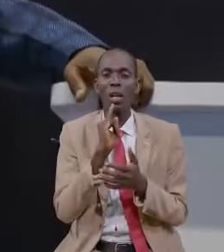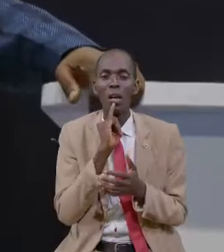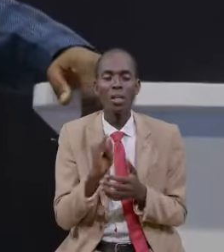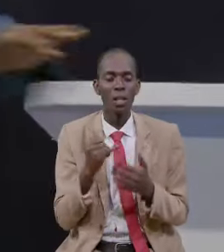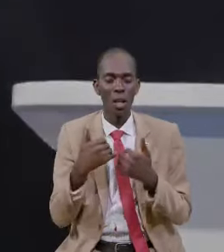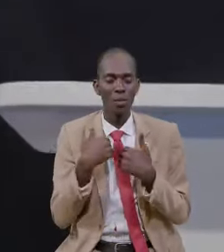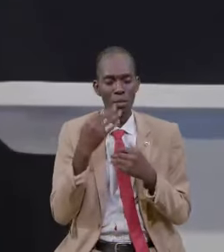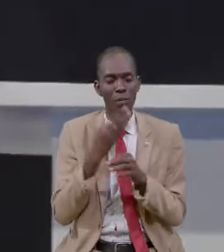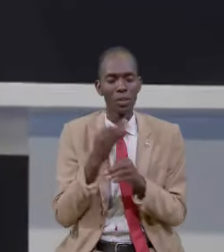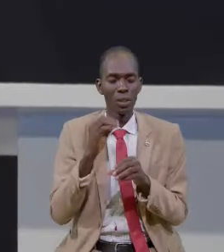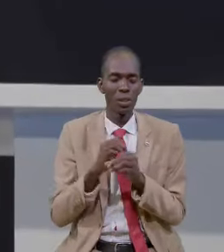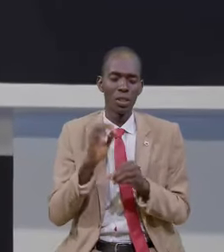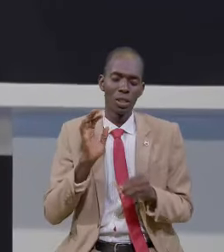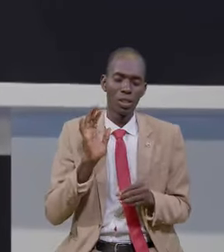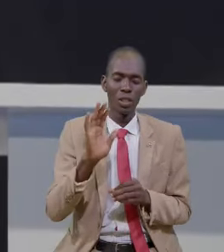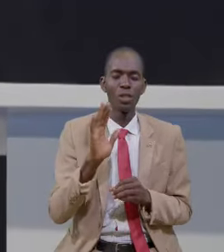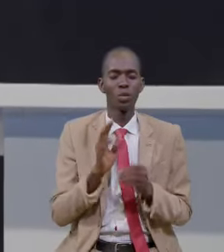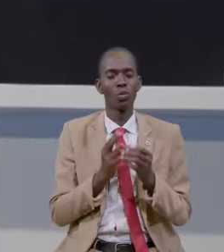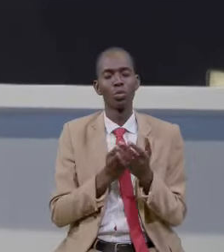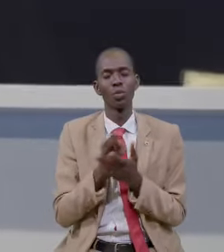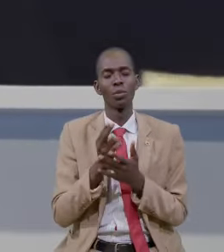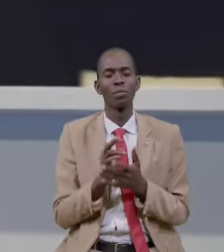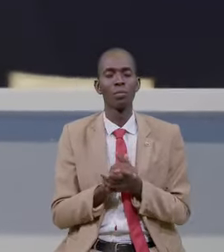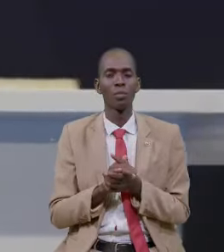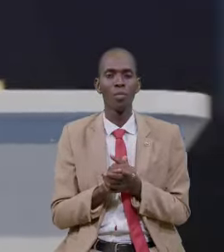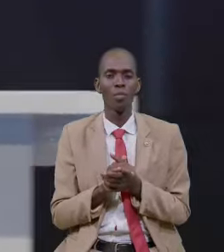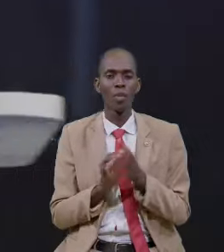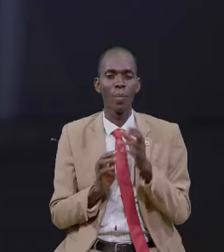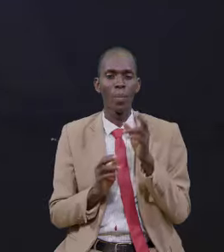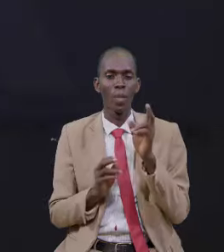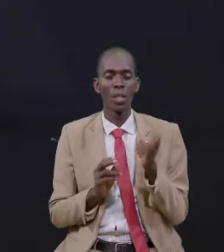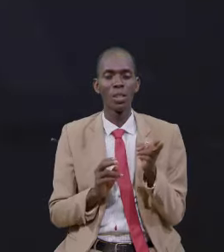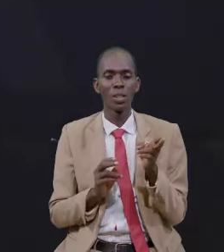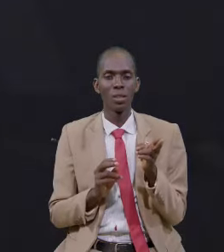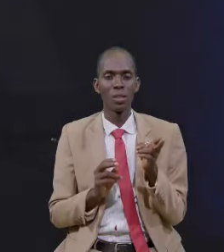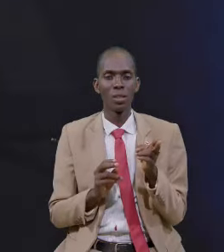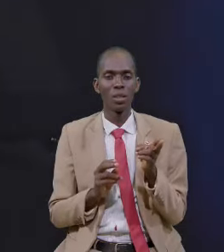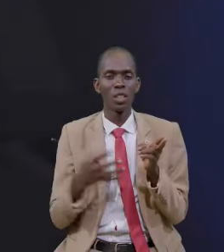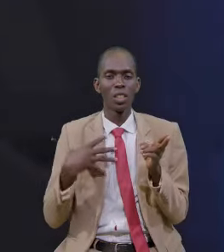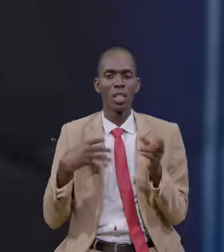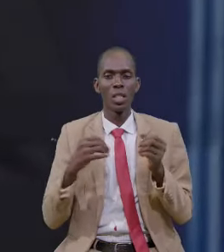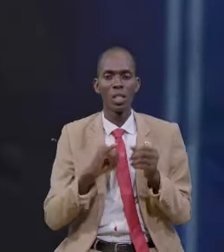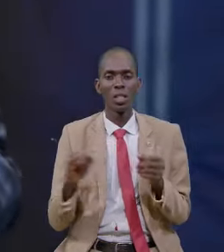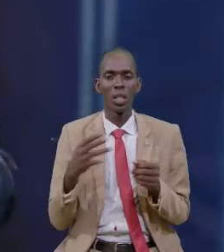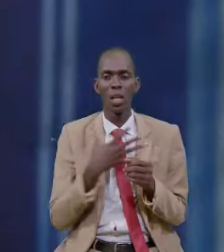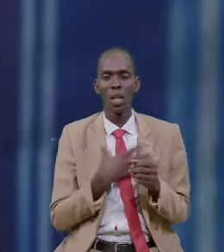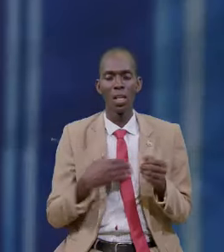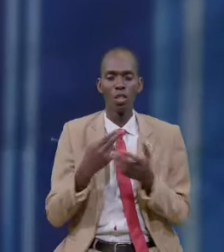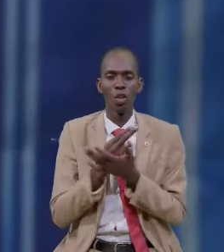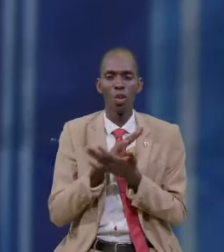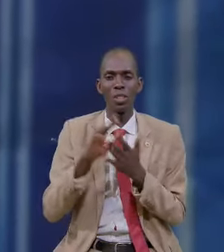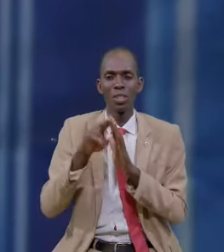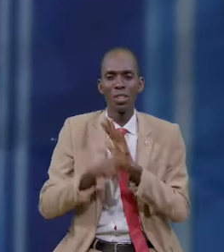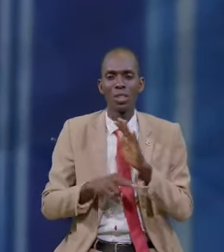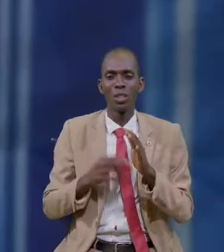brings transformation, age, healing, and holiness by his